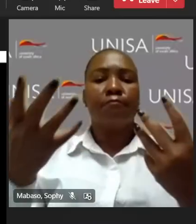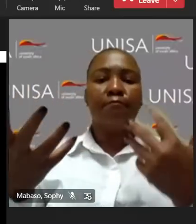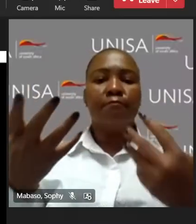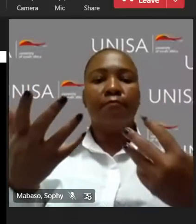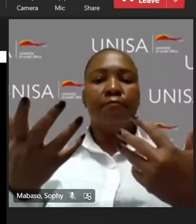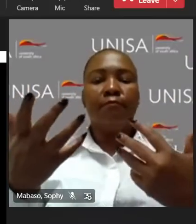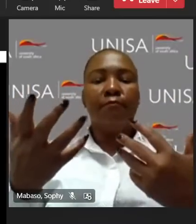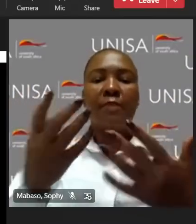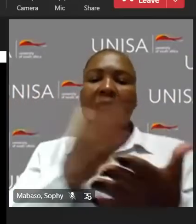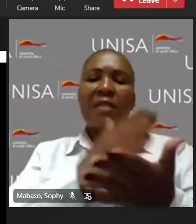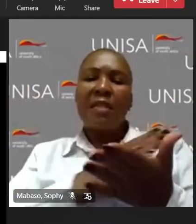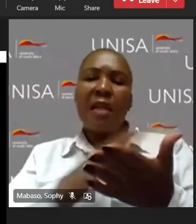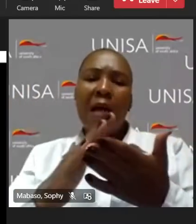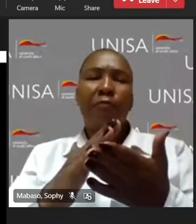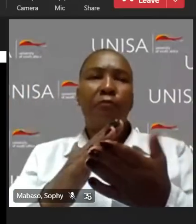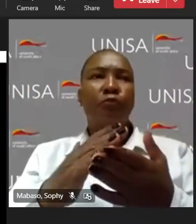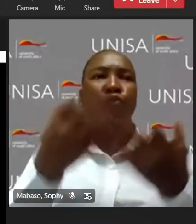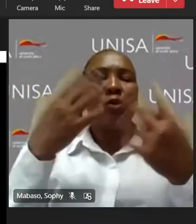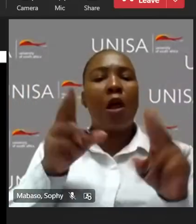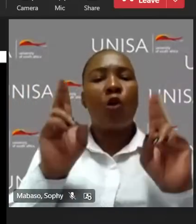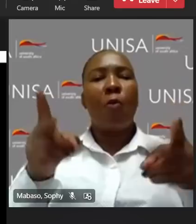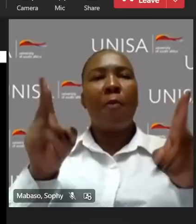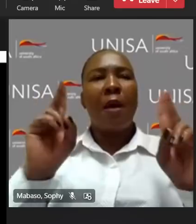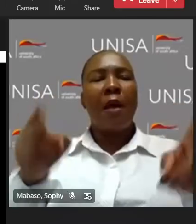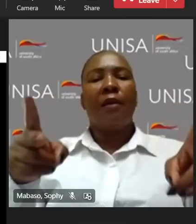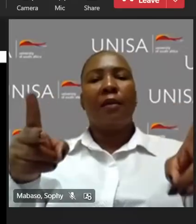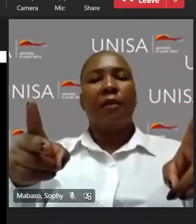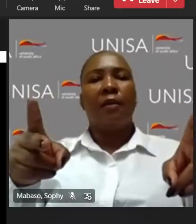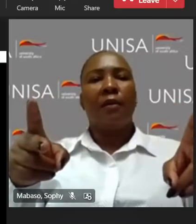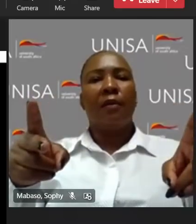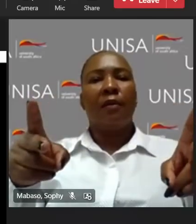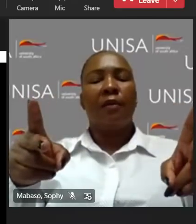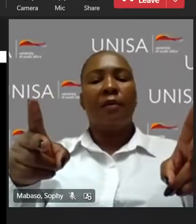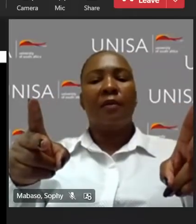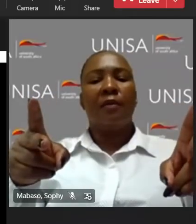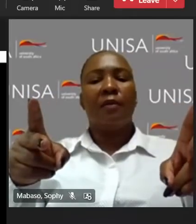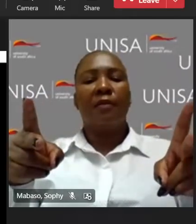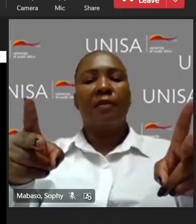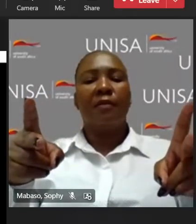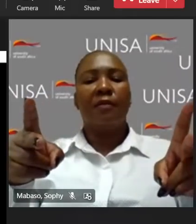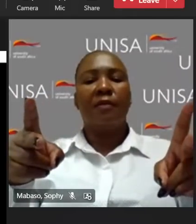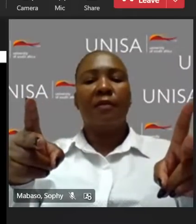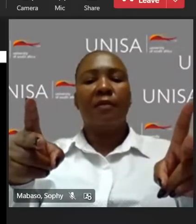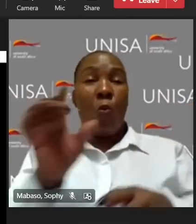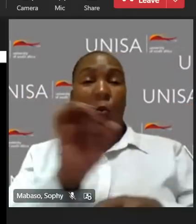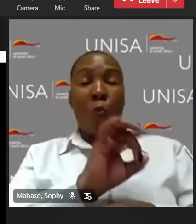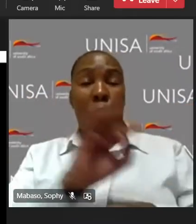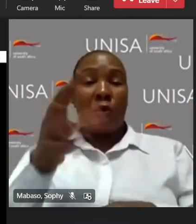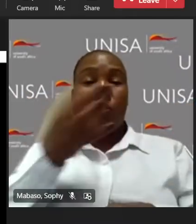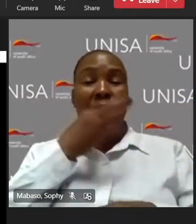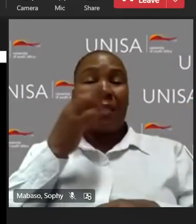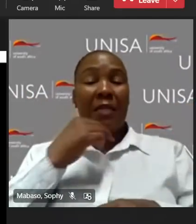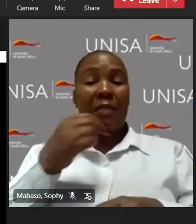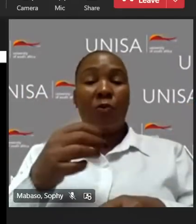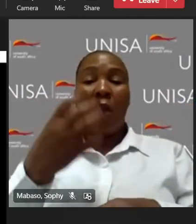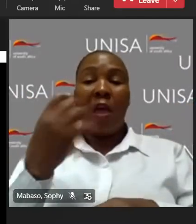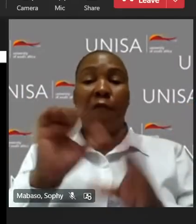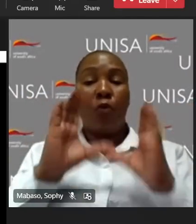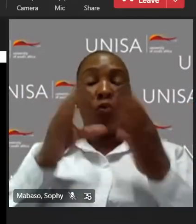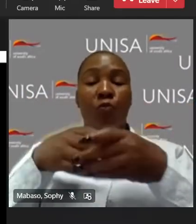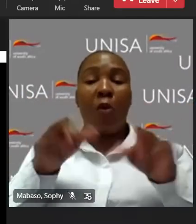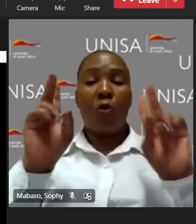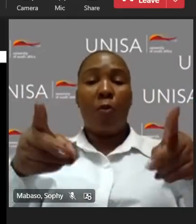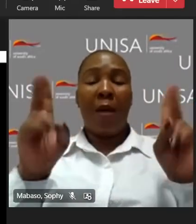certain students are normal, because immediately you say then we have a group for normal students, we are